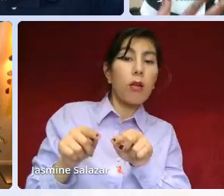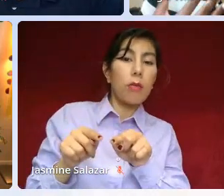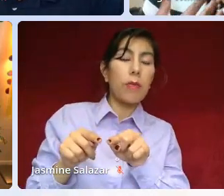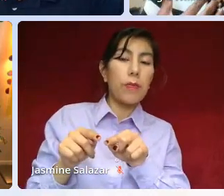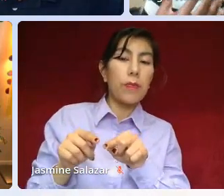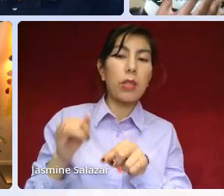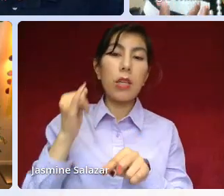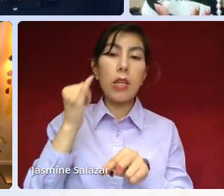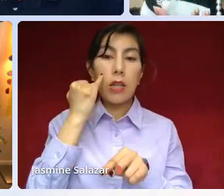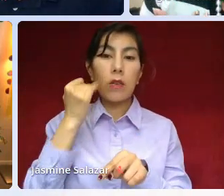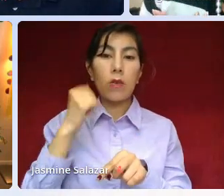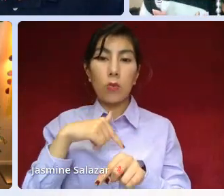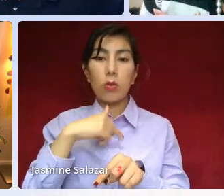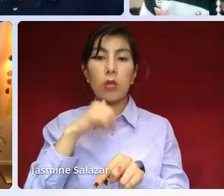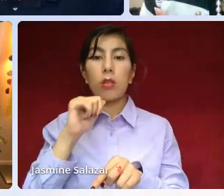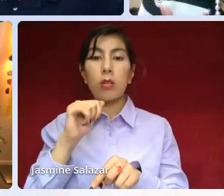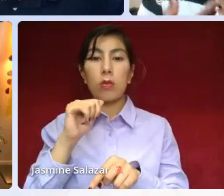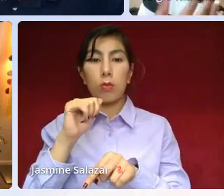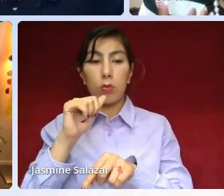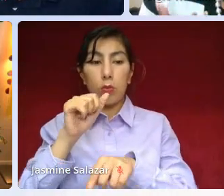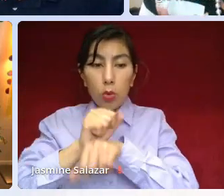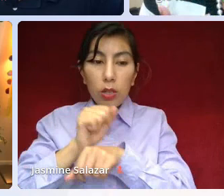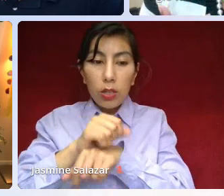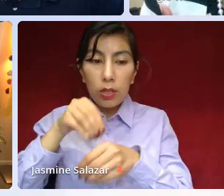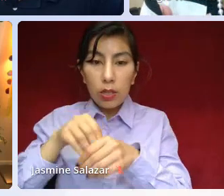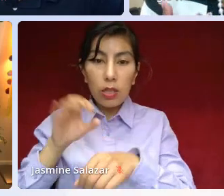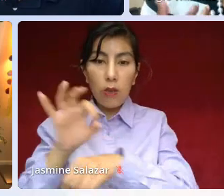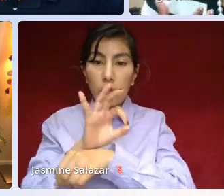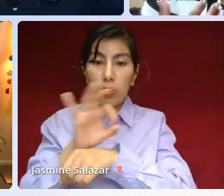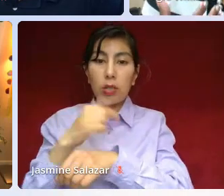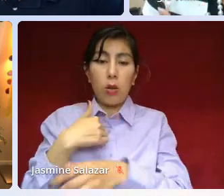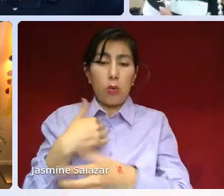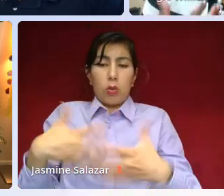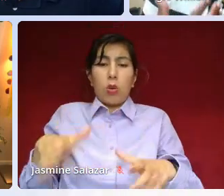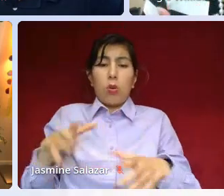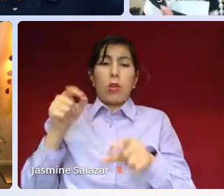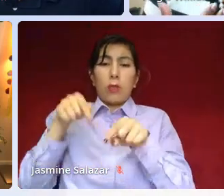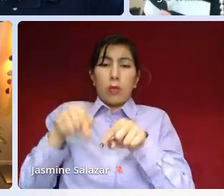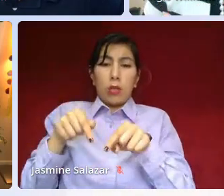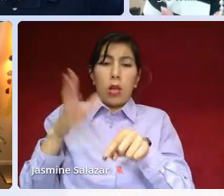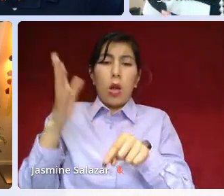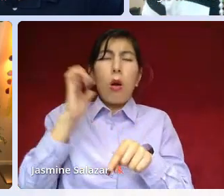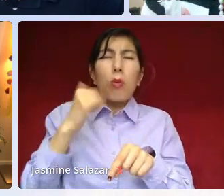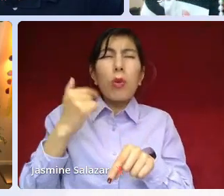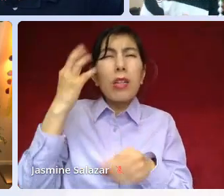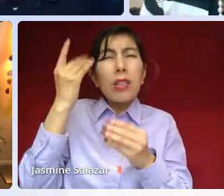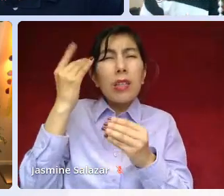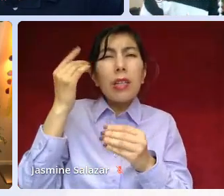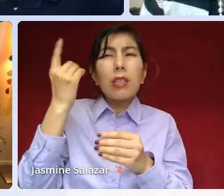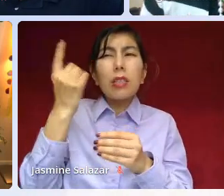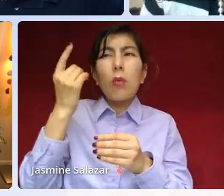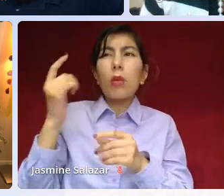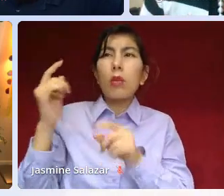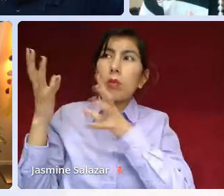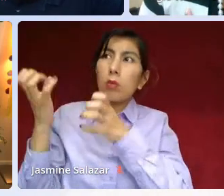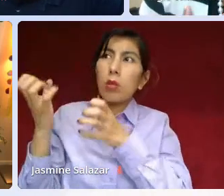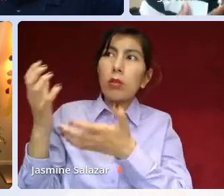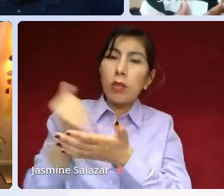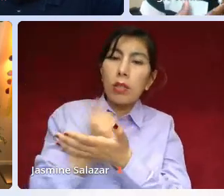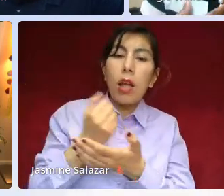if we are working at a facility that we don't want to be at, why would we think somebody would want to come to receive